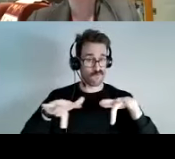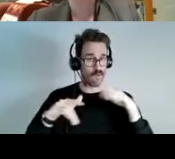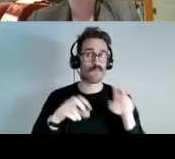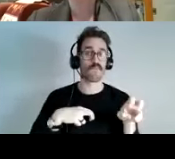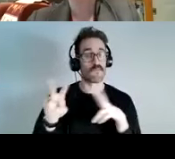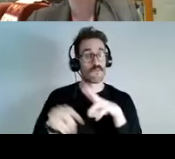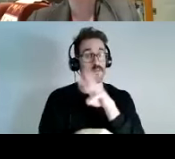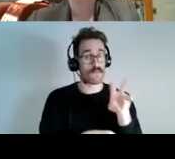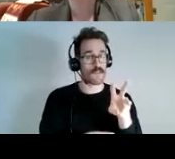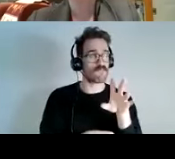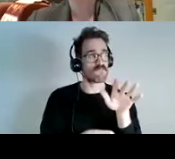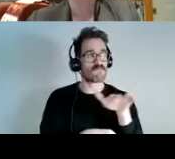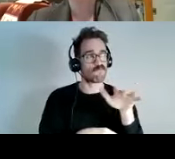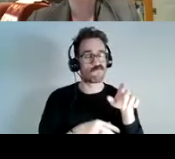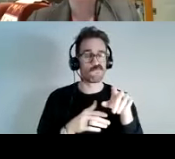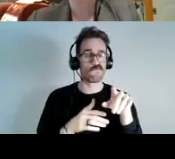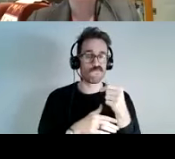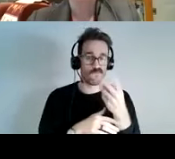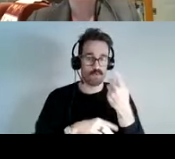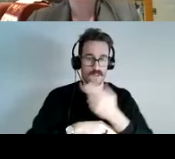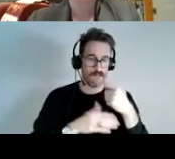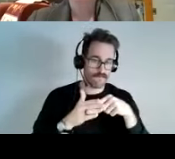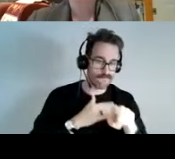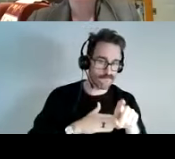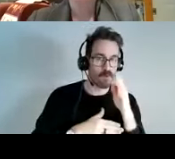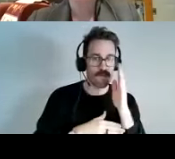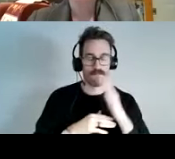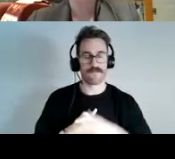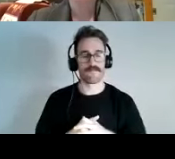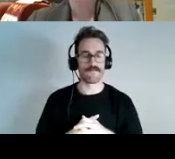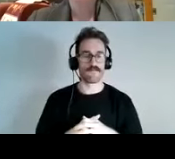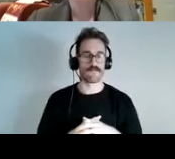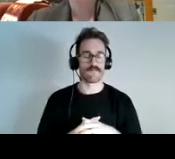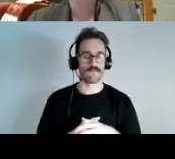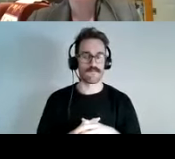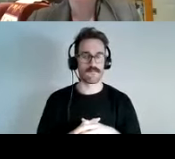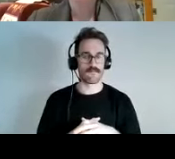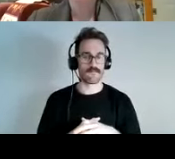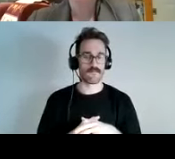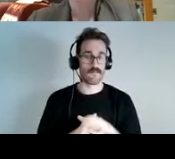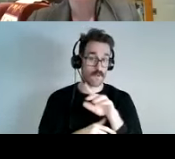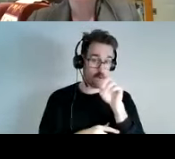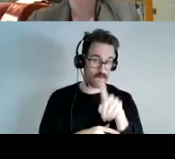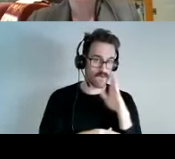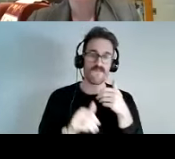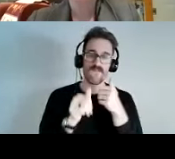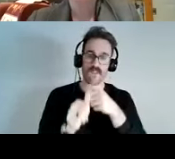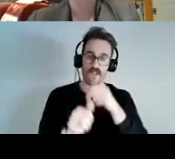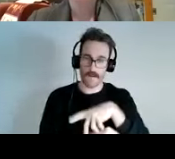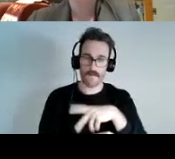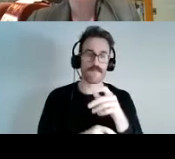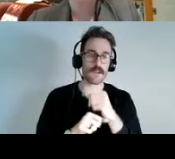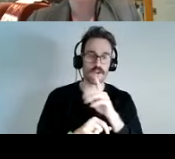website within the next few days. And as Benedict said, we'll try to follow up on the questions that we weren't able to respond to,